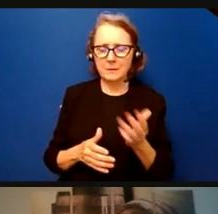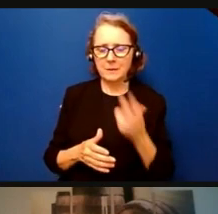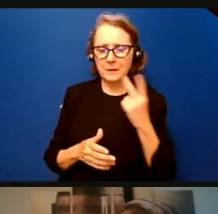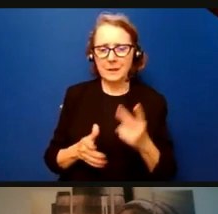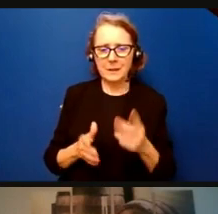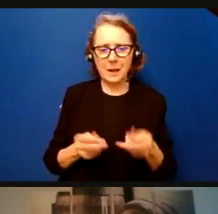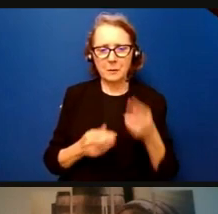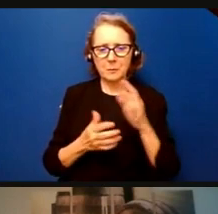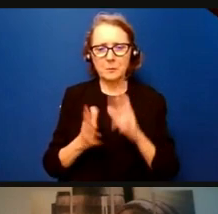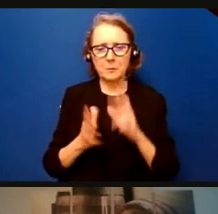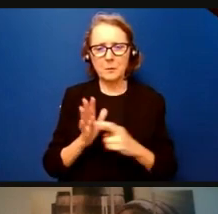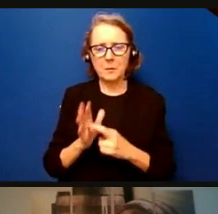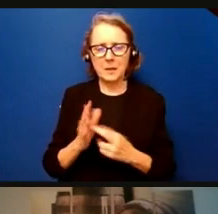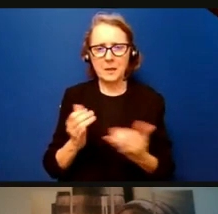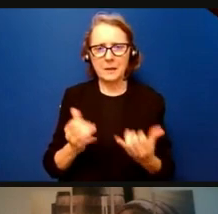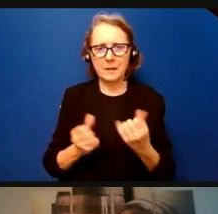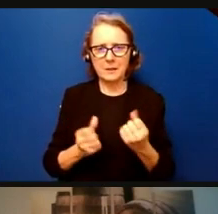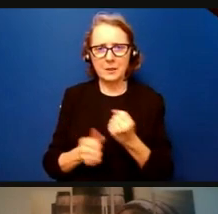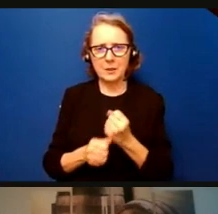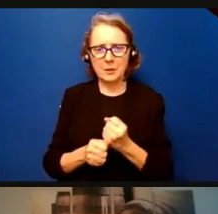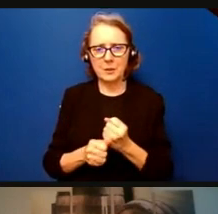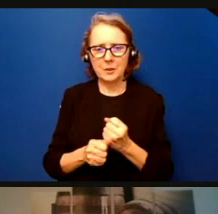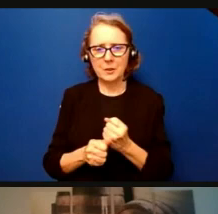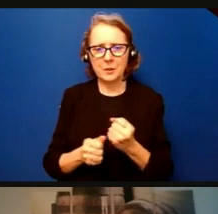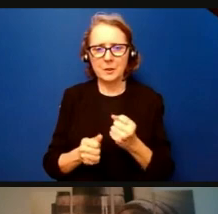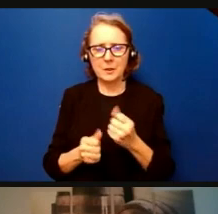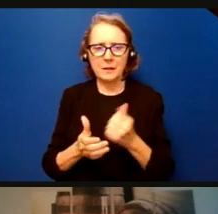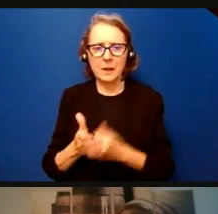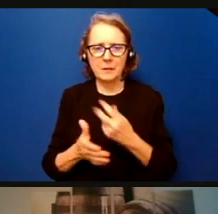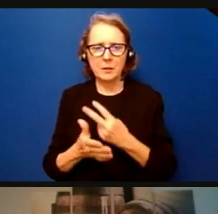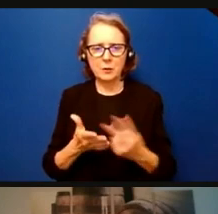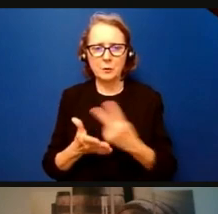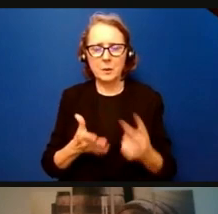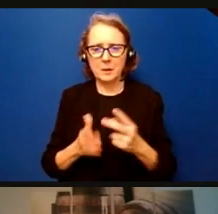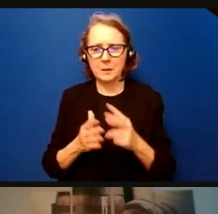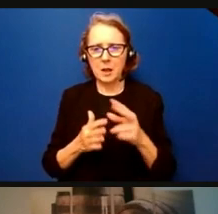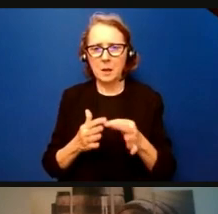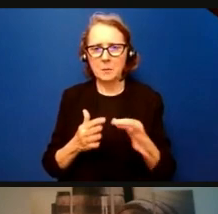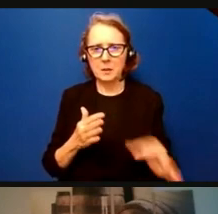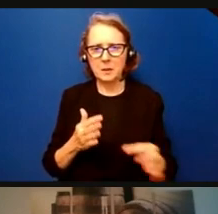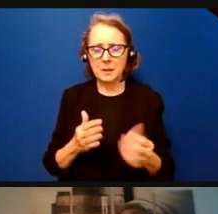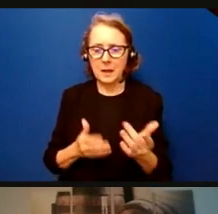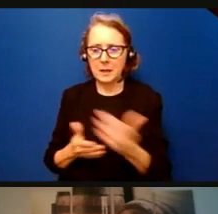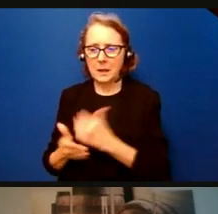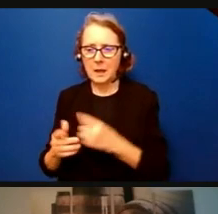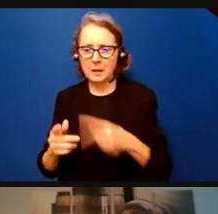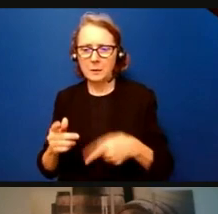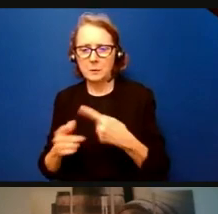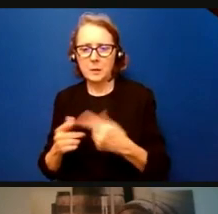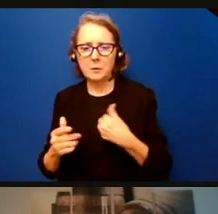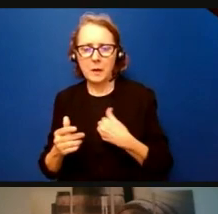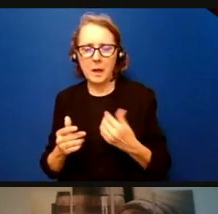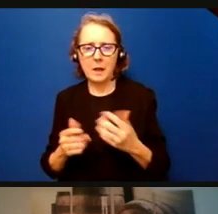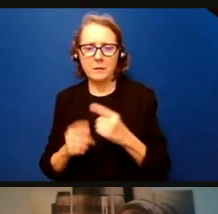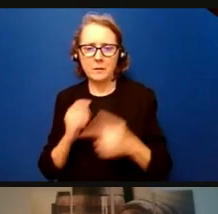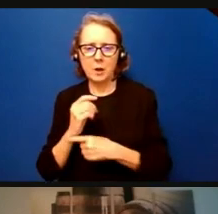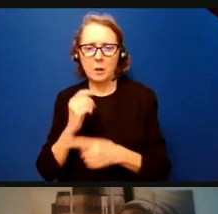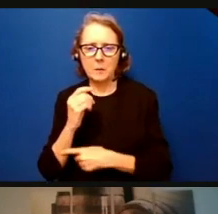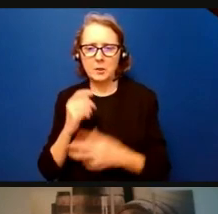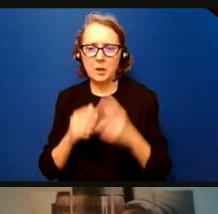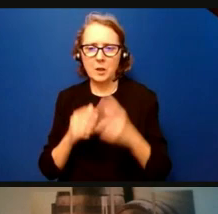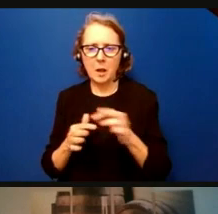this year, the every other week option and the, you know, collect when you've got garbage option. So, you know, thank you for